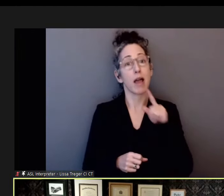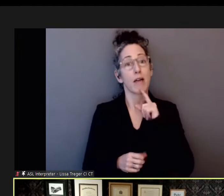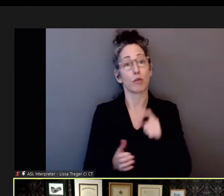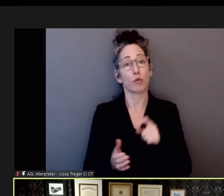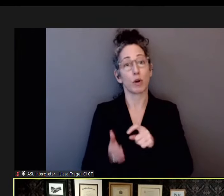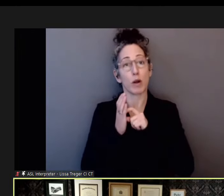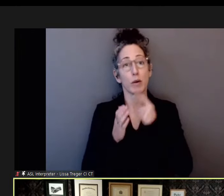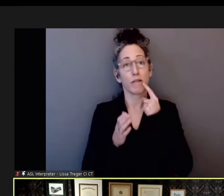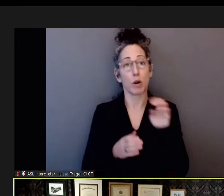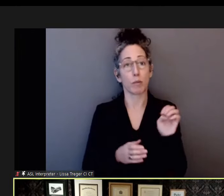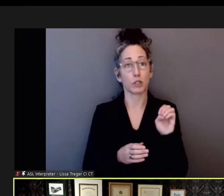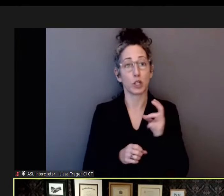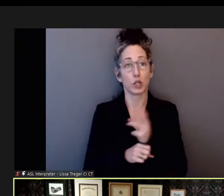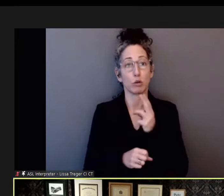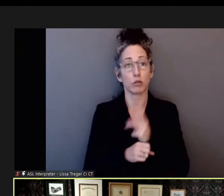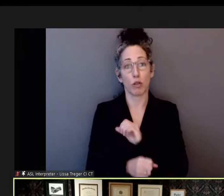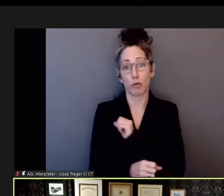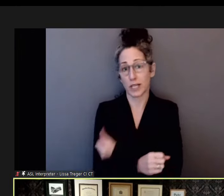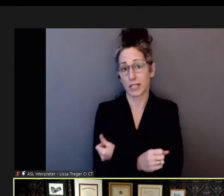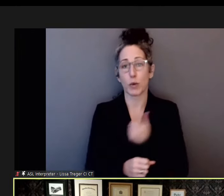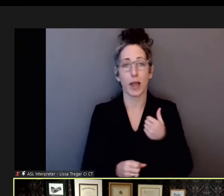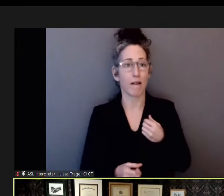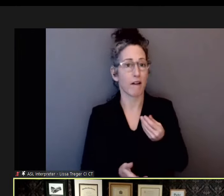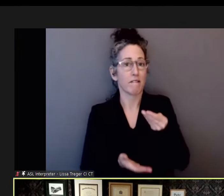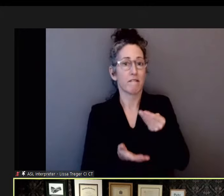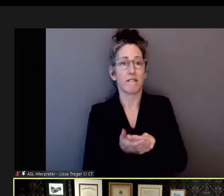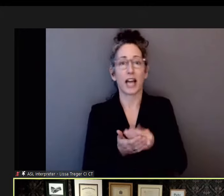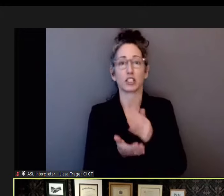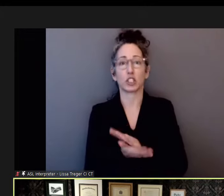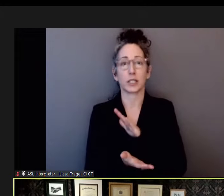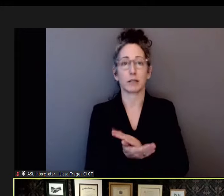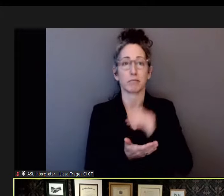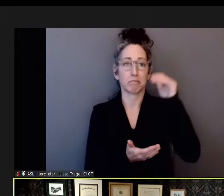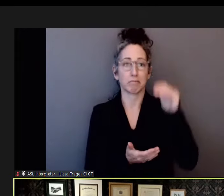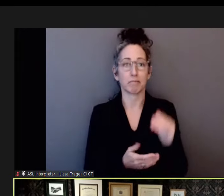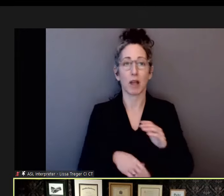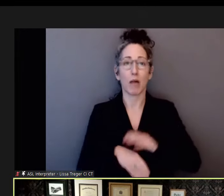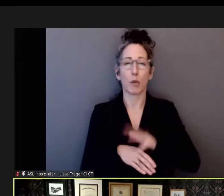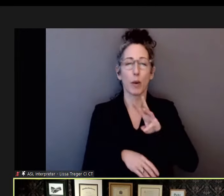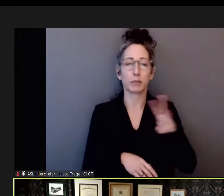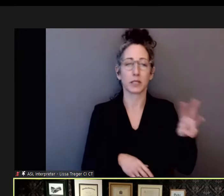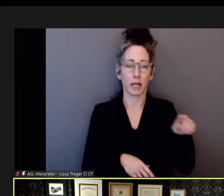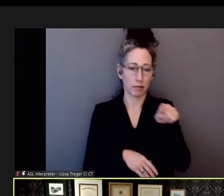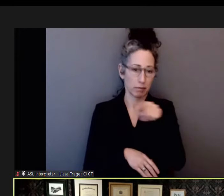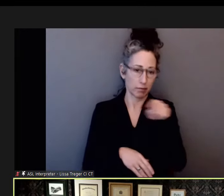use authorization, there's a fact sheet available at the website shown here on the screen.